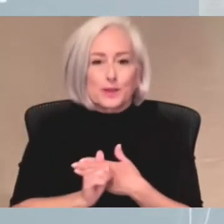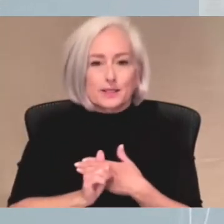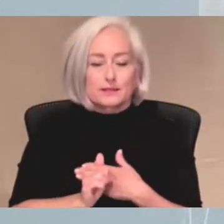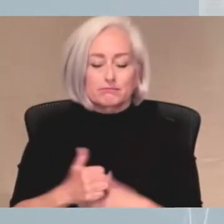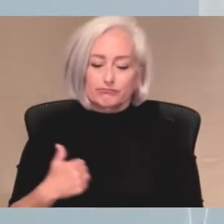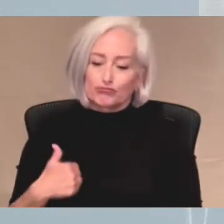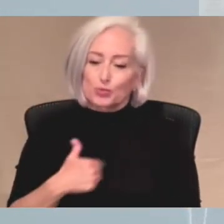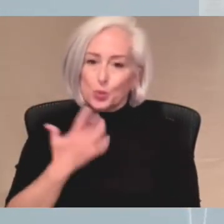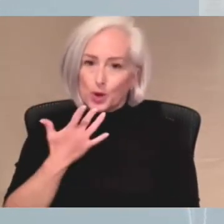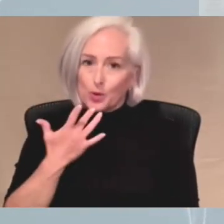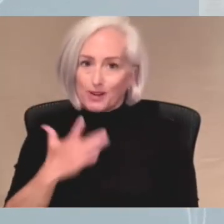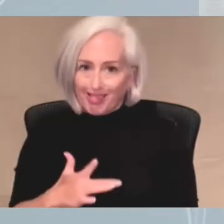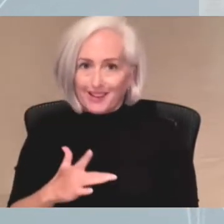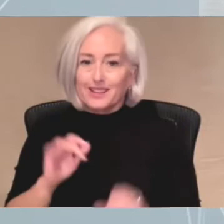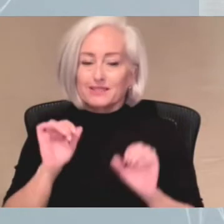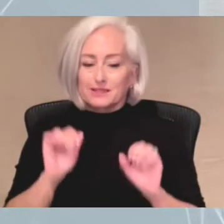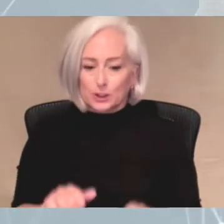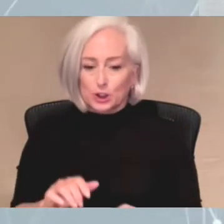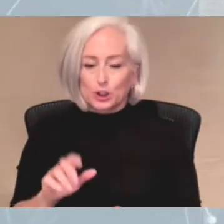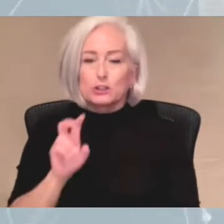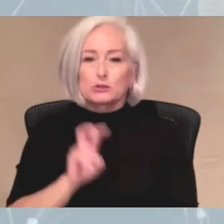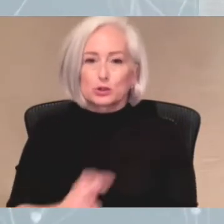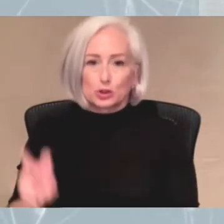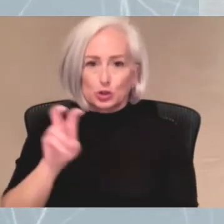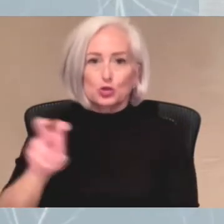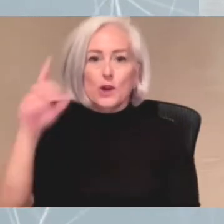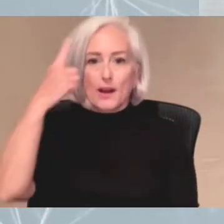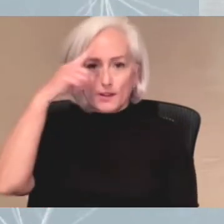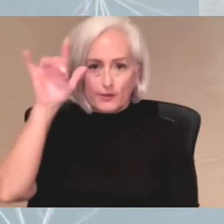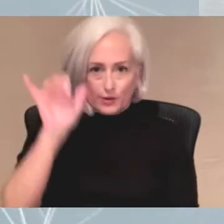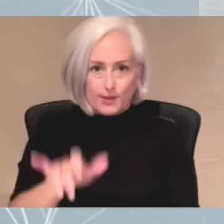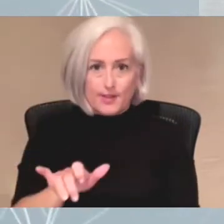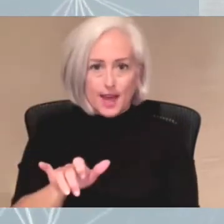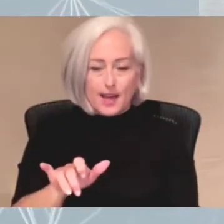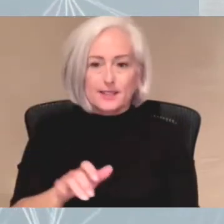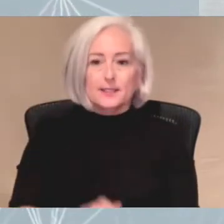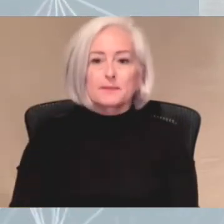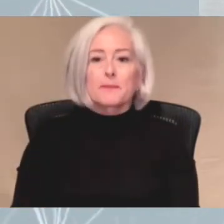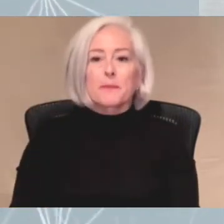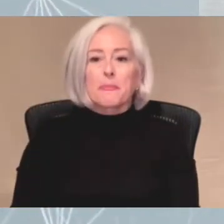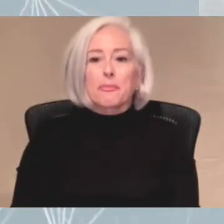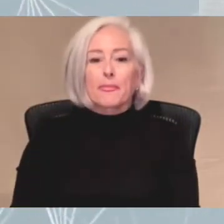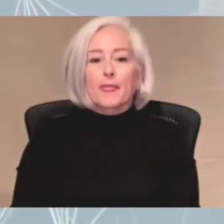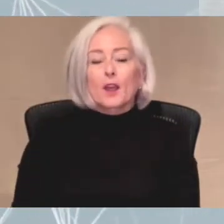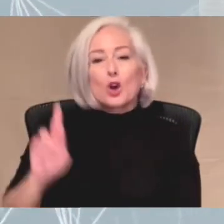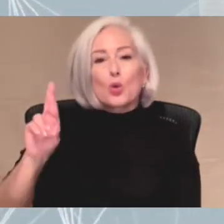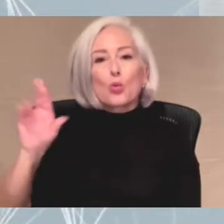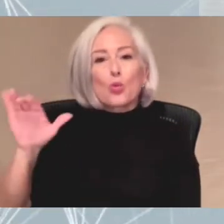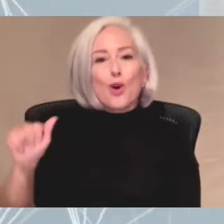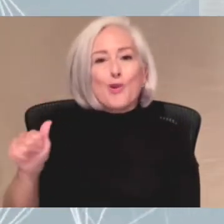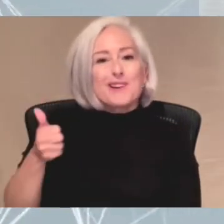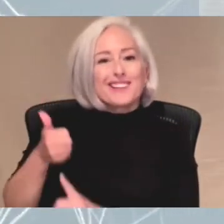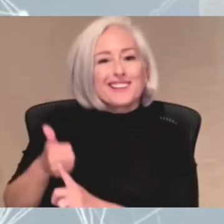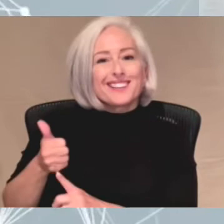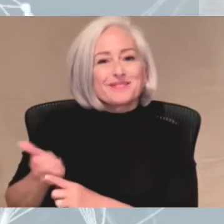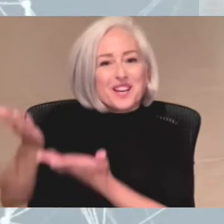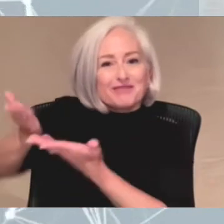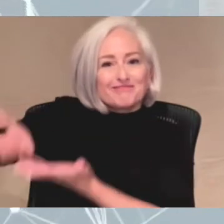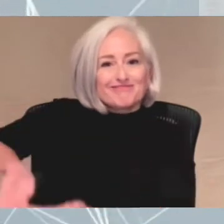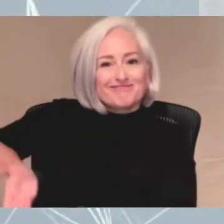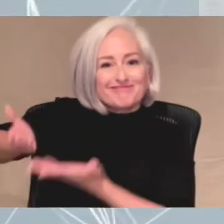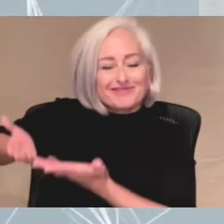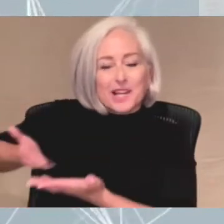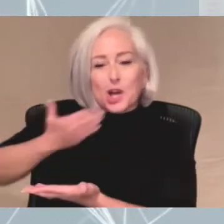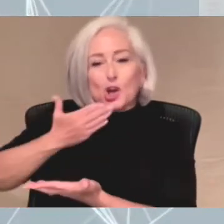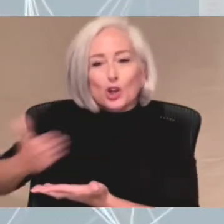a no-brainer what to do. So I guess in closing, I think Rome is a pretty good testament to how successful proton beam radiation